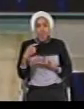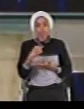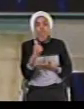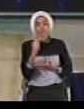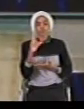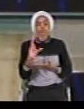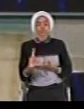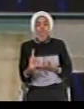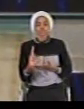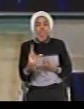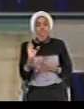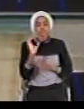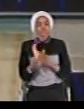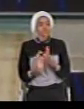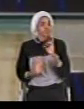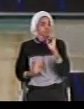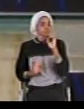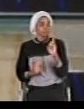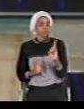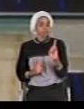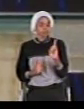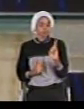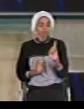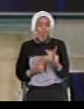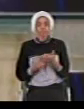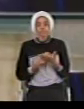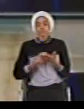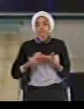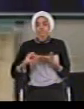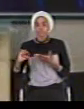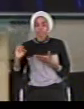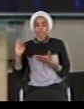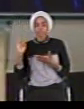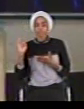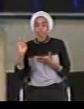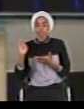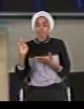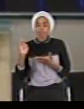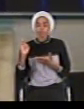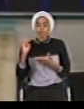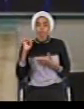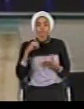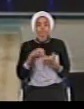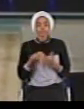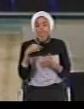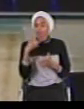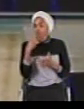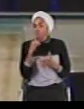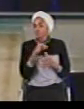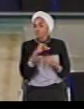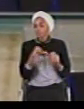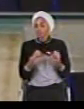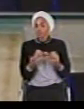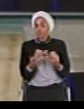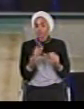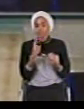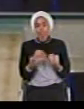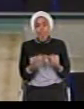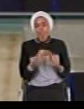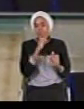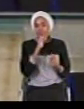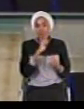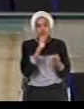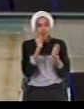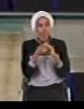Galatians chapter 1, reading from verse 6. It talks about the